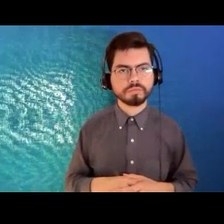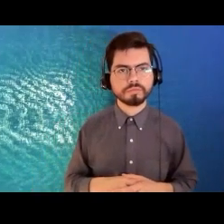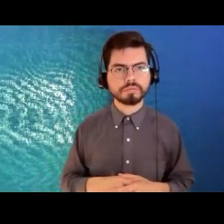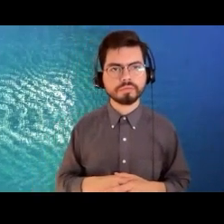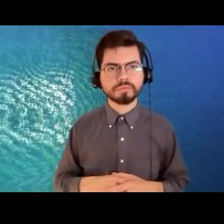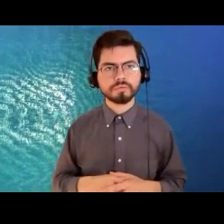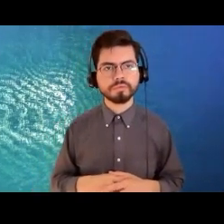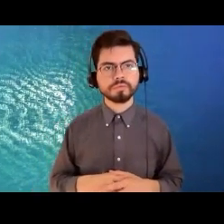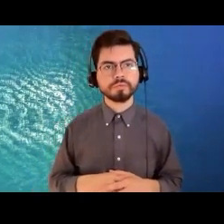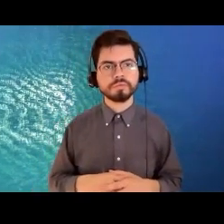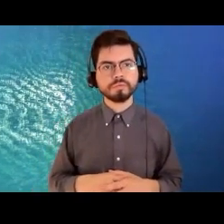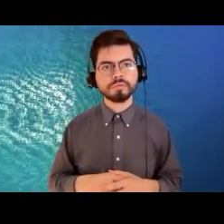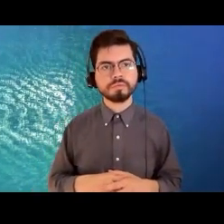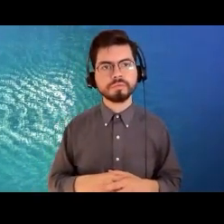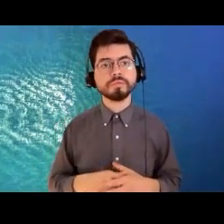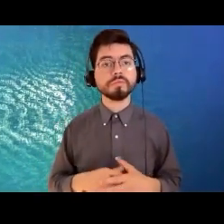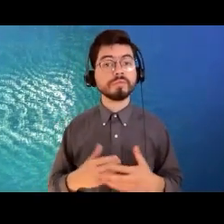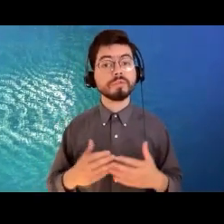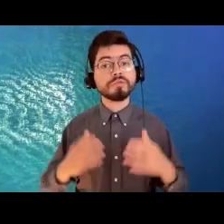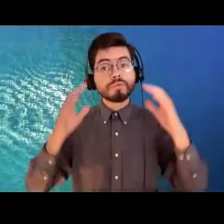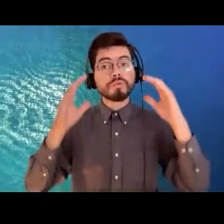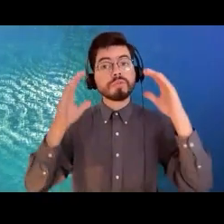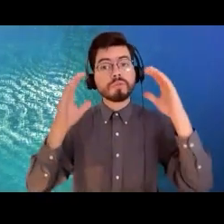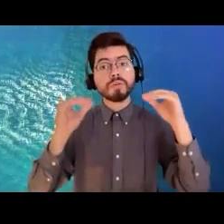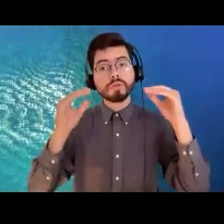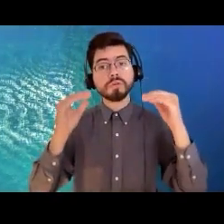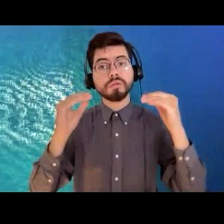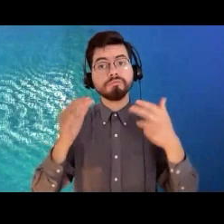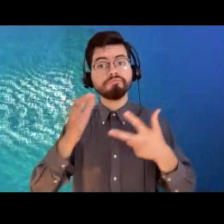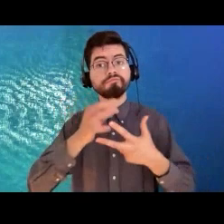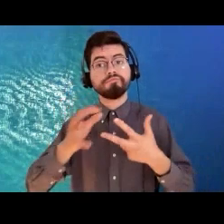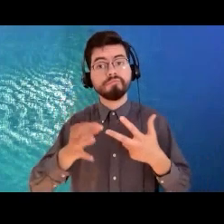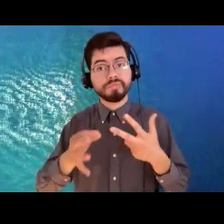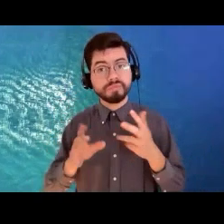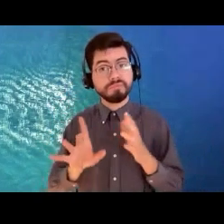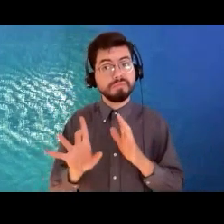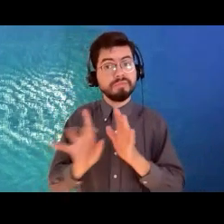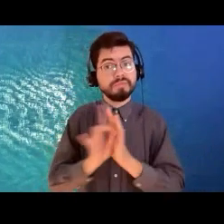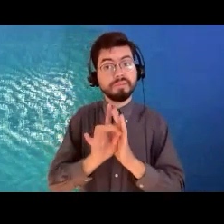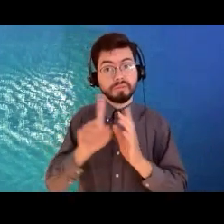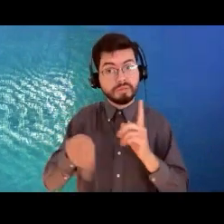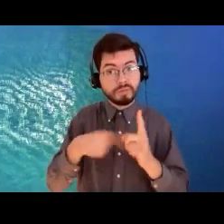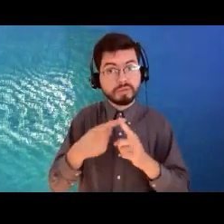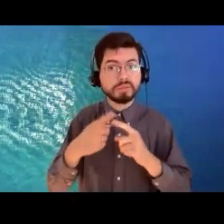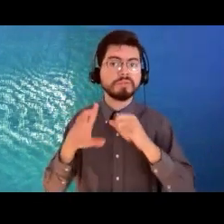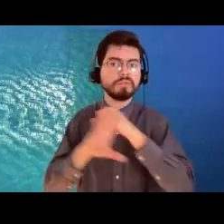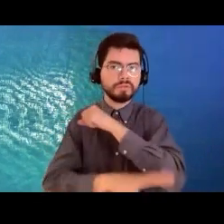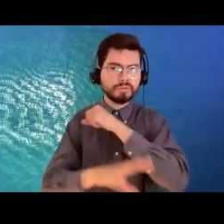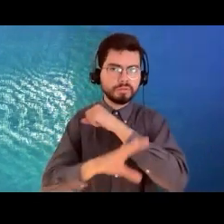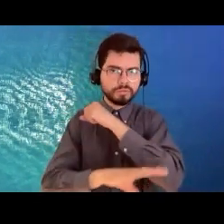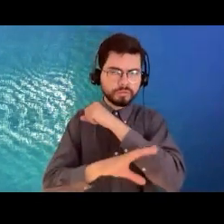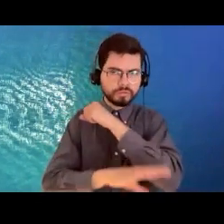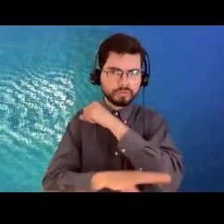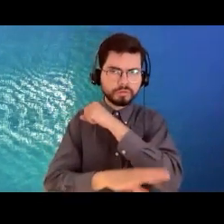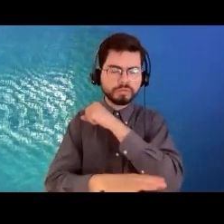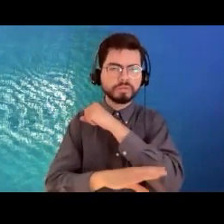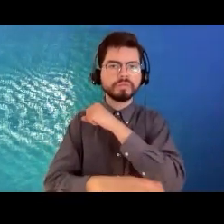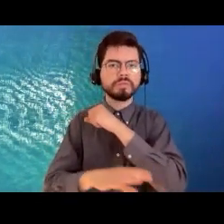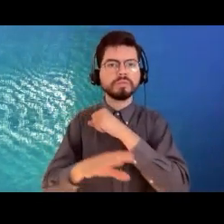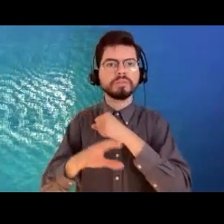We hope to have a preferred alternative selected sometime maybe in the fall, and then we would carry that forward through the